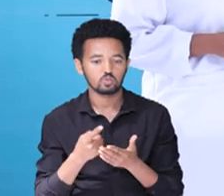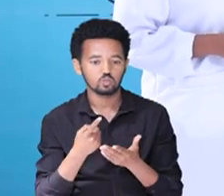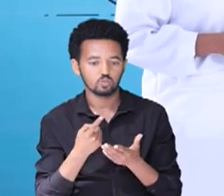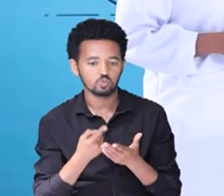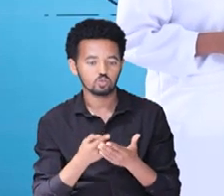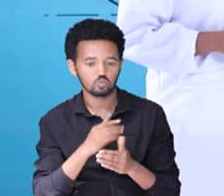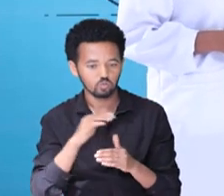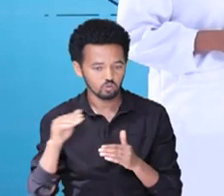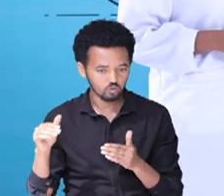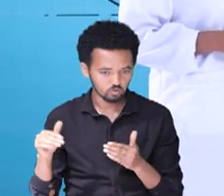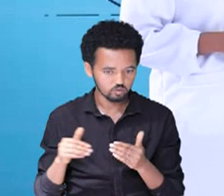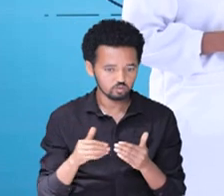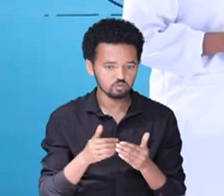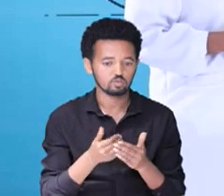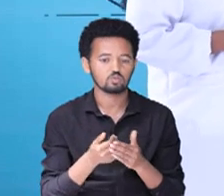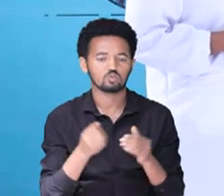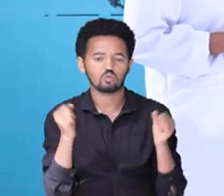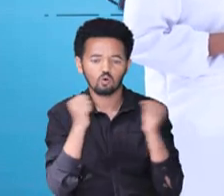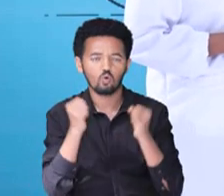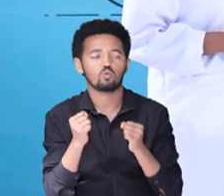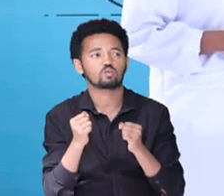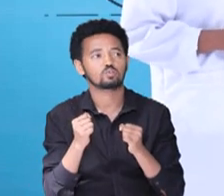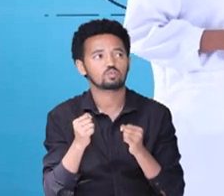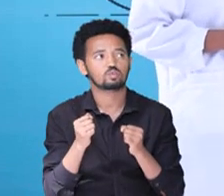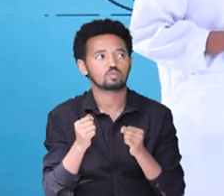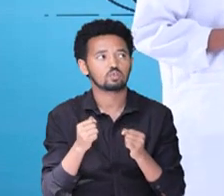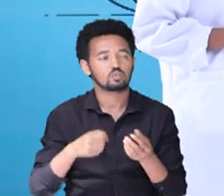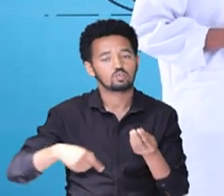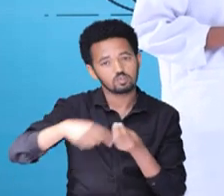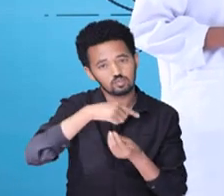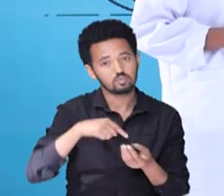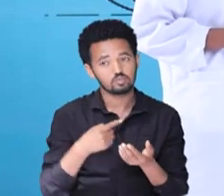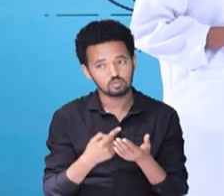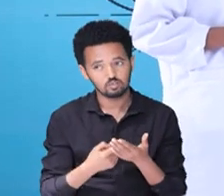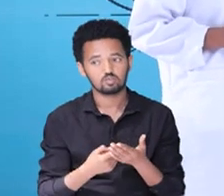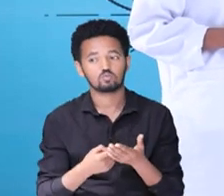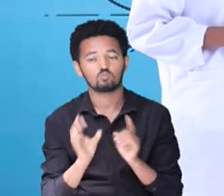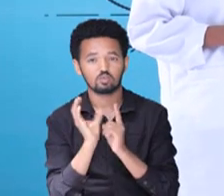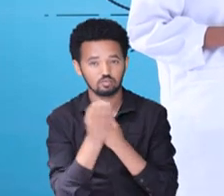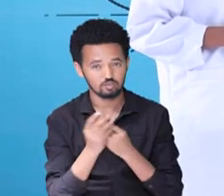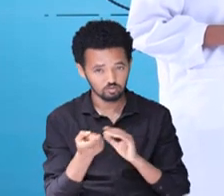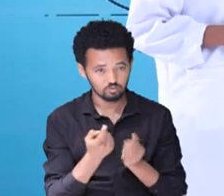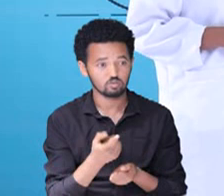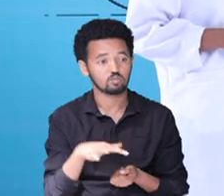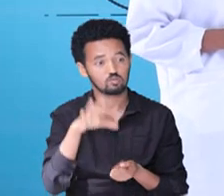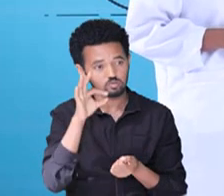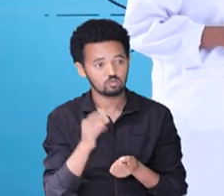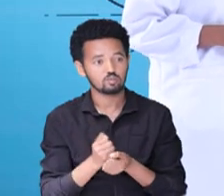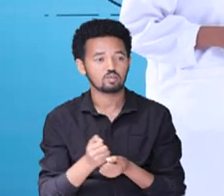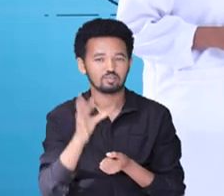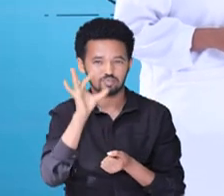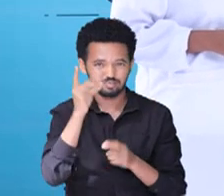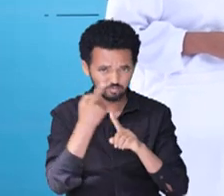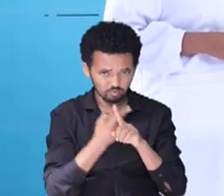region, also known as the cold desert. Why we say this region is a cold desert? Because at least for 8